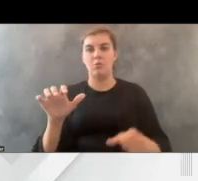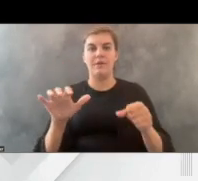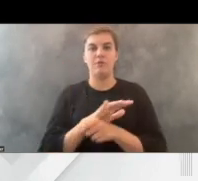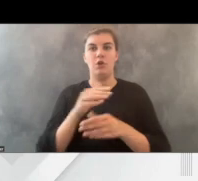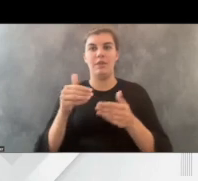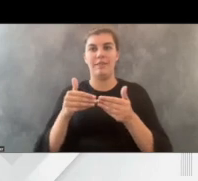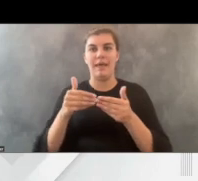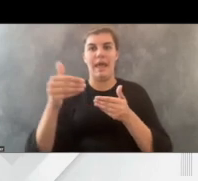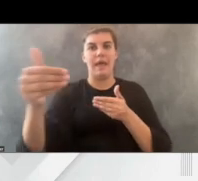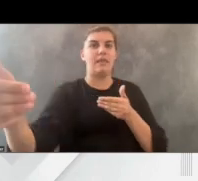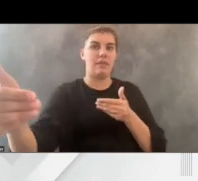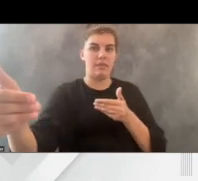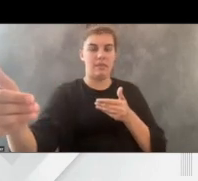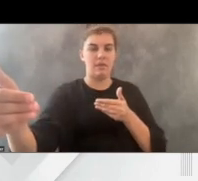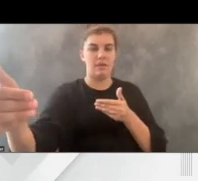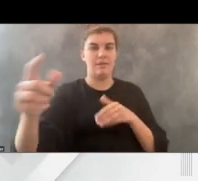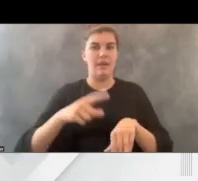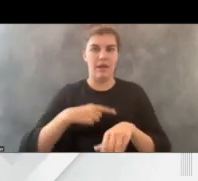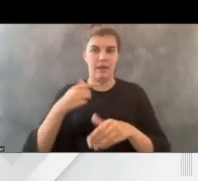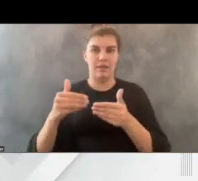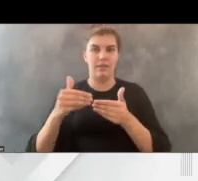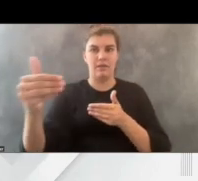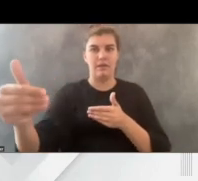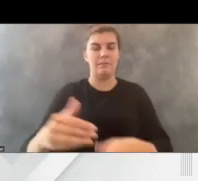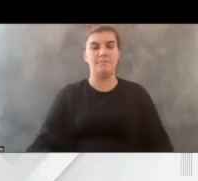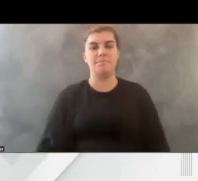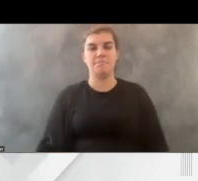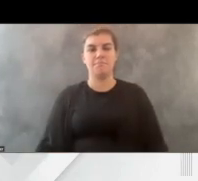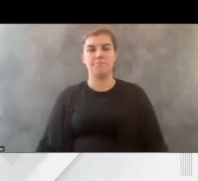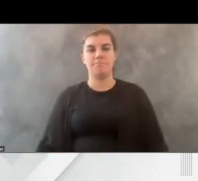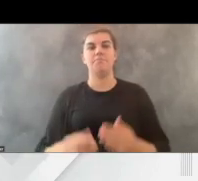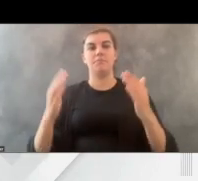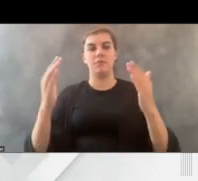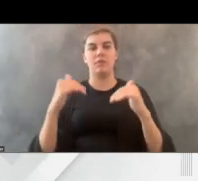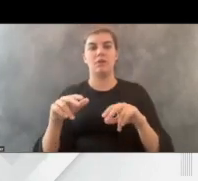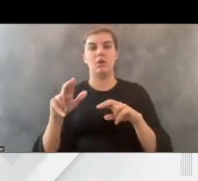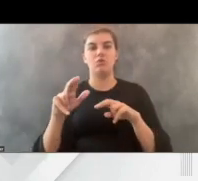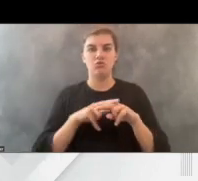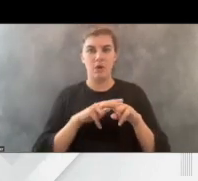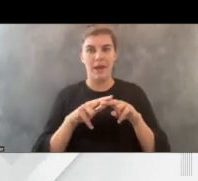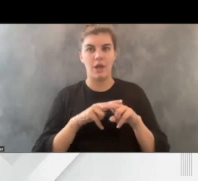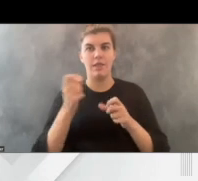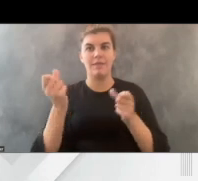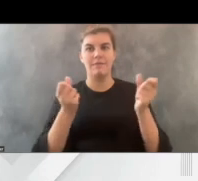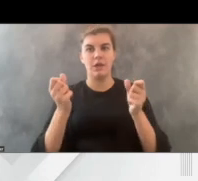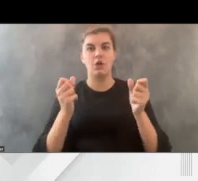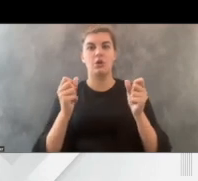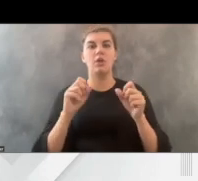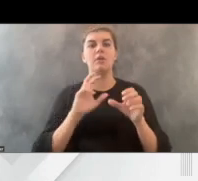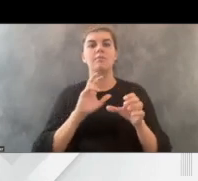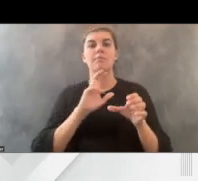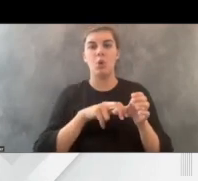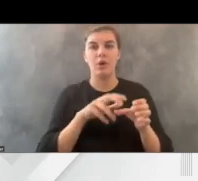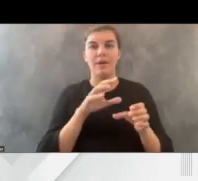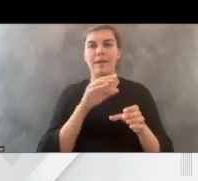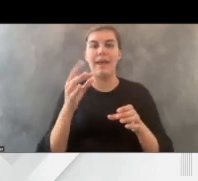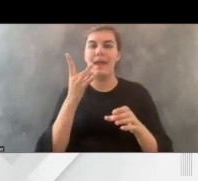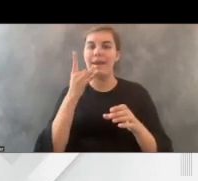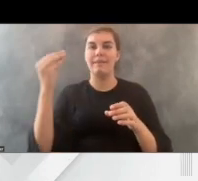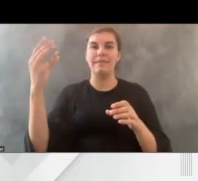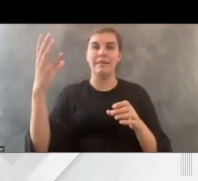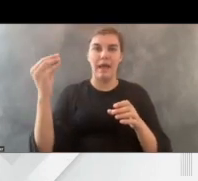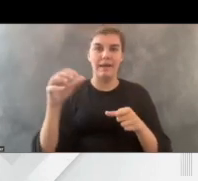And that cross slope requirement is the cross slope of blended transitions must be equal to or less than